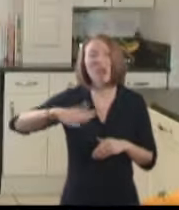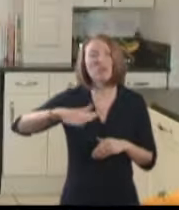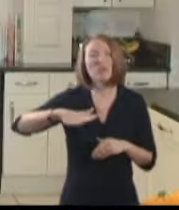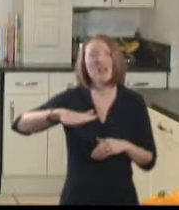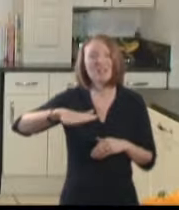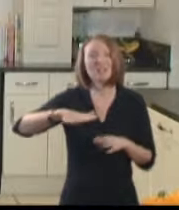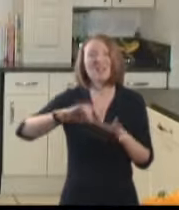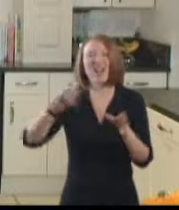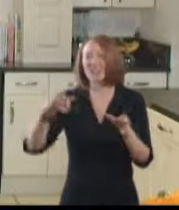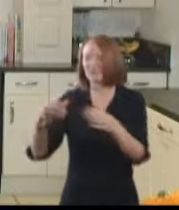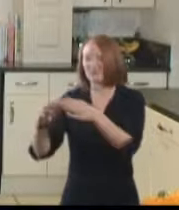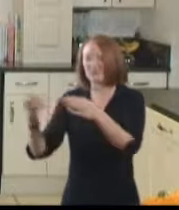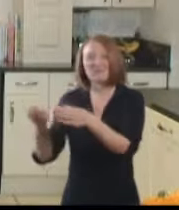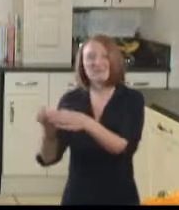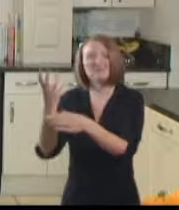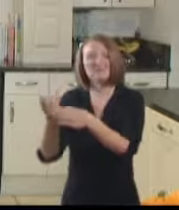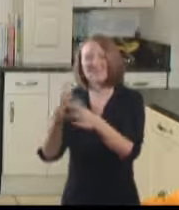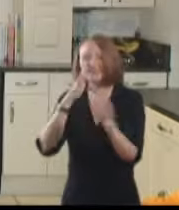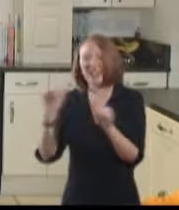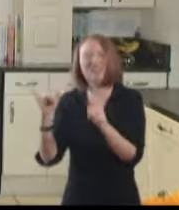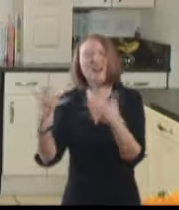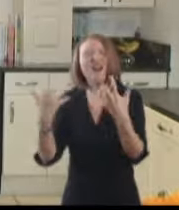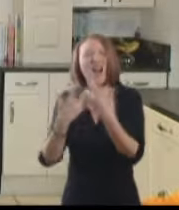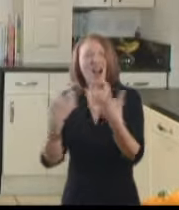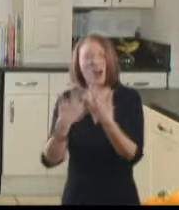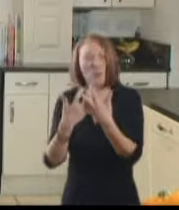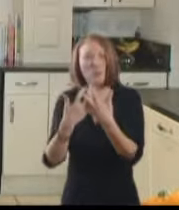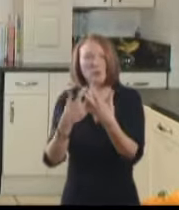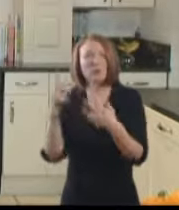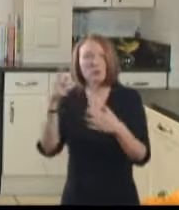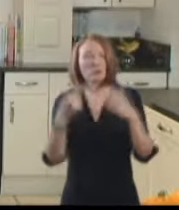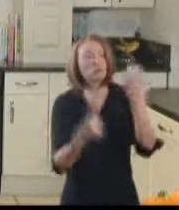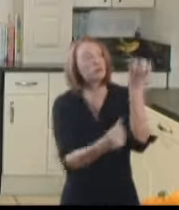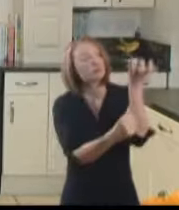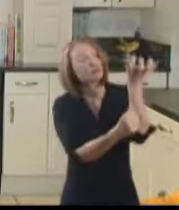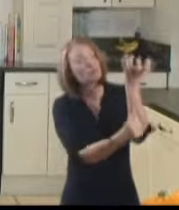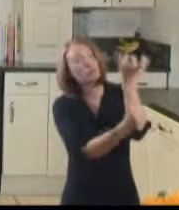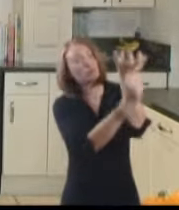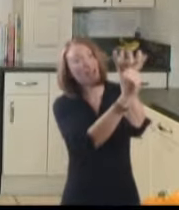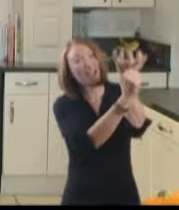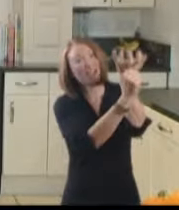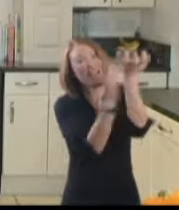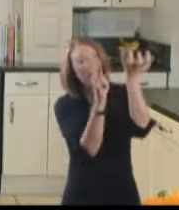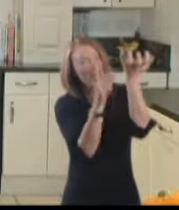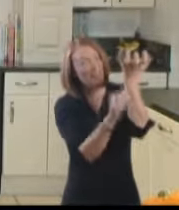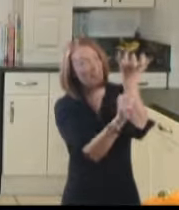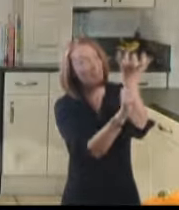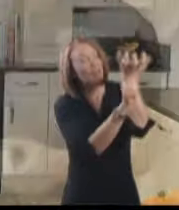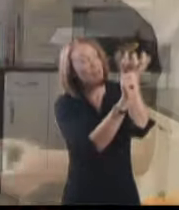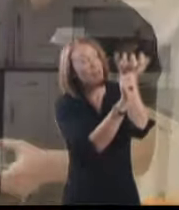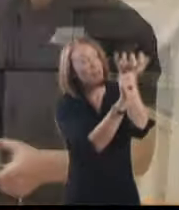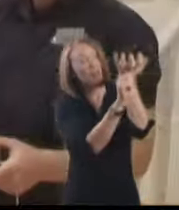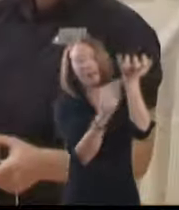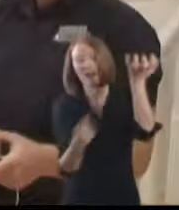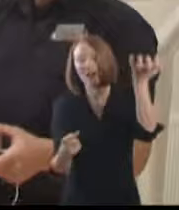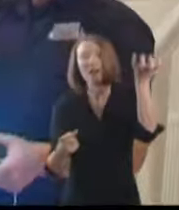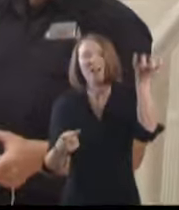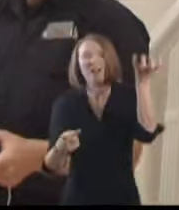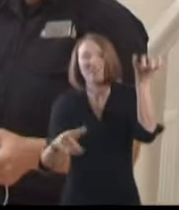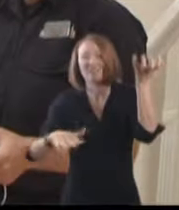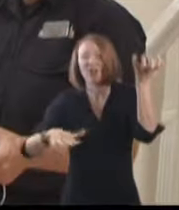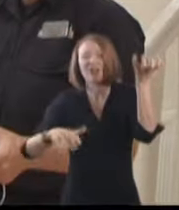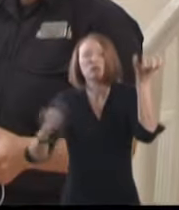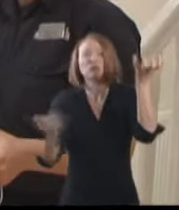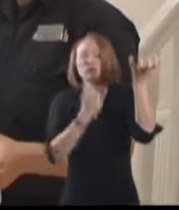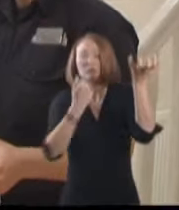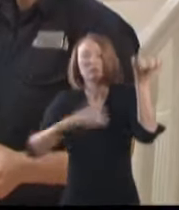Test the vibrating pad and strobe by pressing the smoke alarm test button again. The vibrating pad should vibrate and